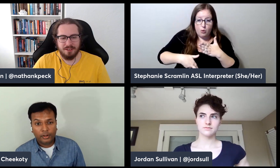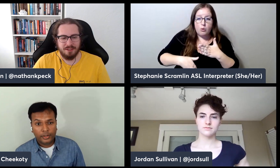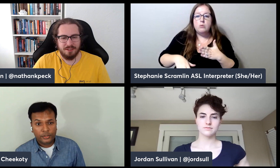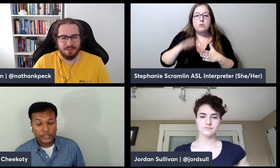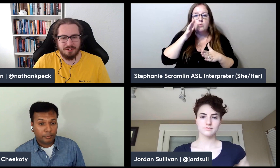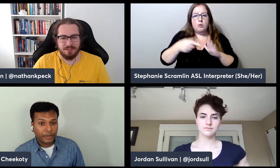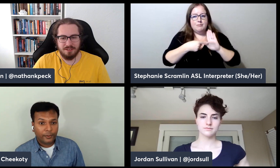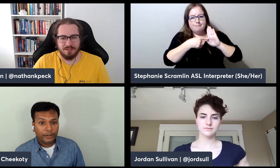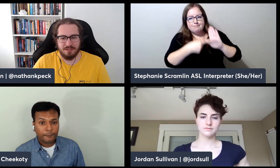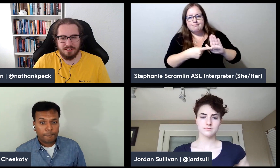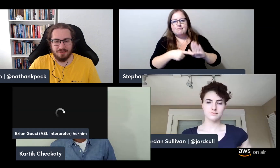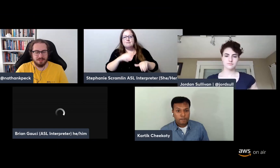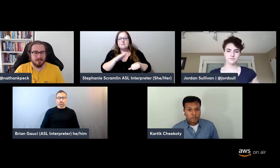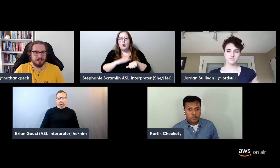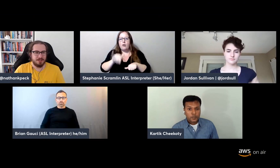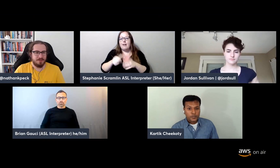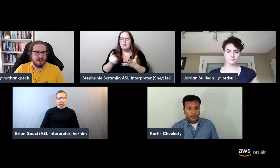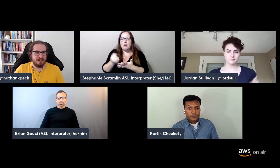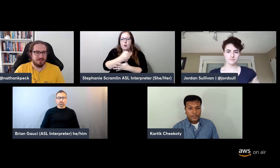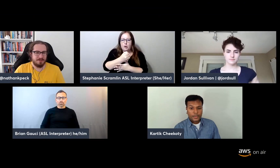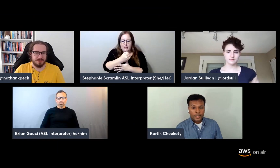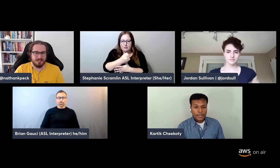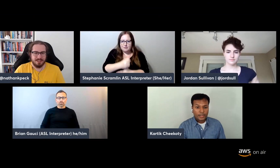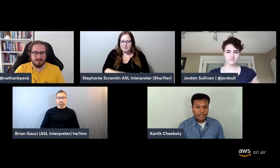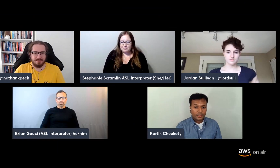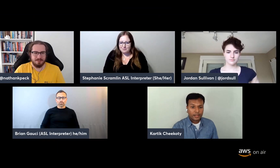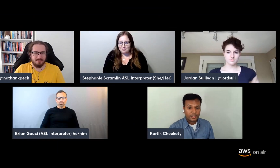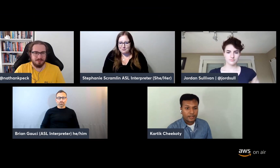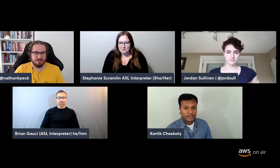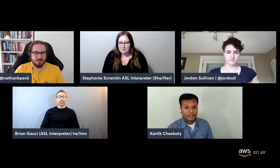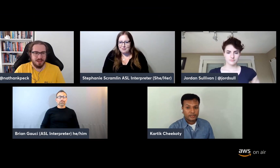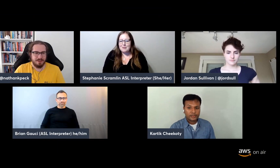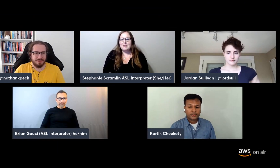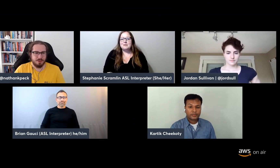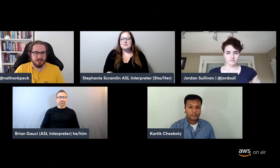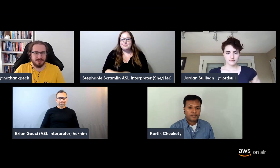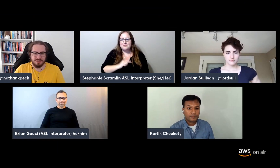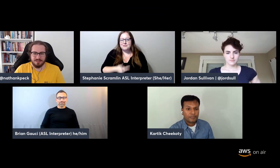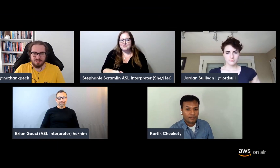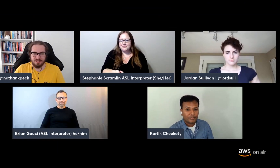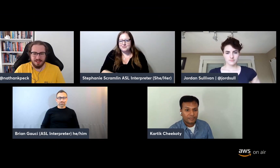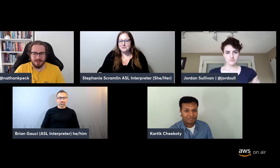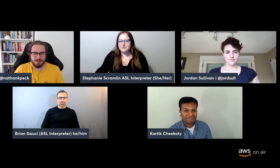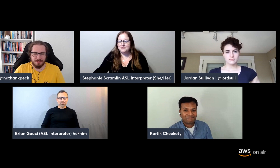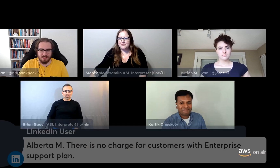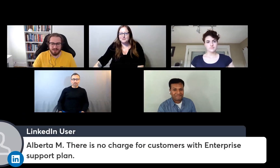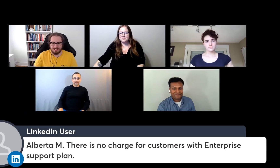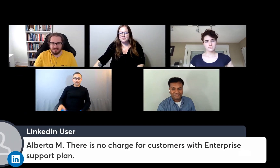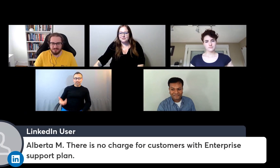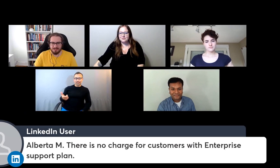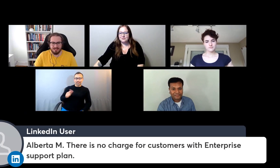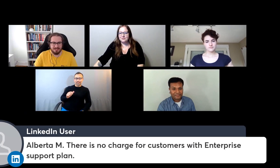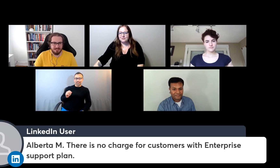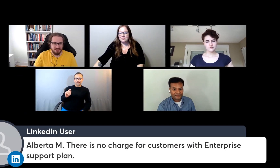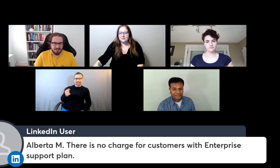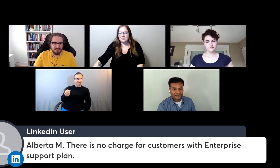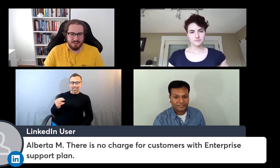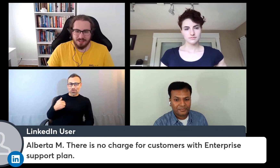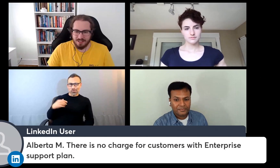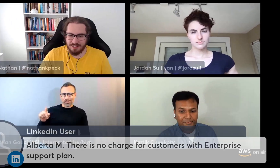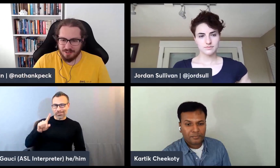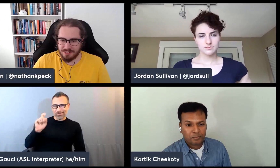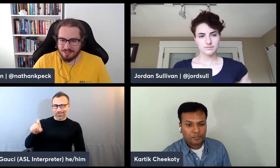them on TA Priority. So if I could interrupt for a second, we have a question live from the audience on LinkedIn